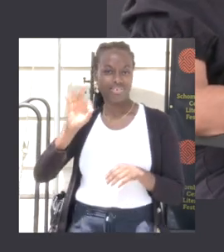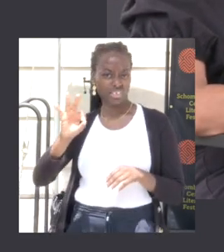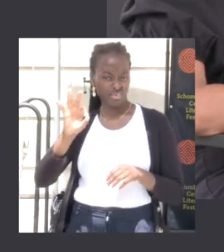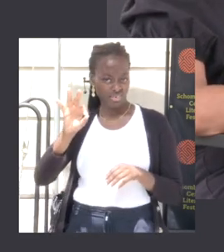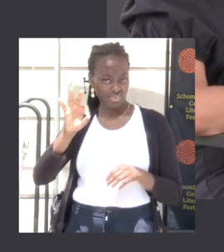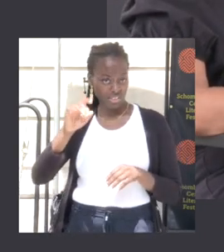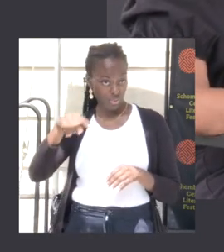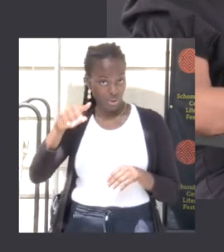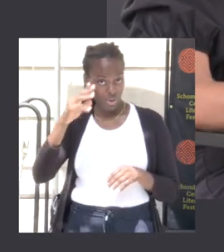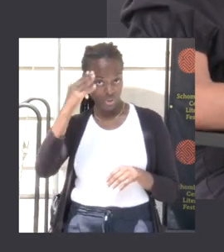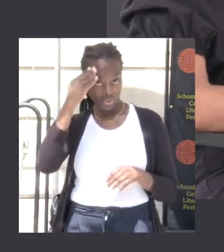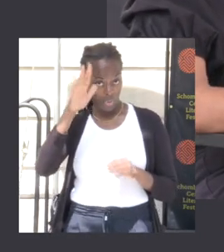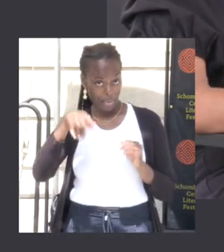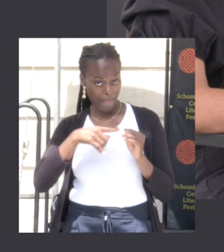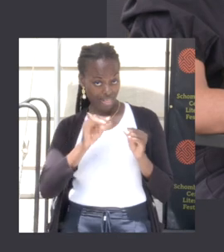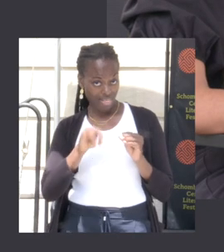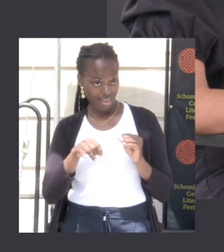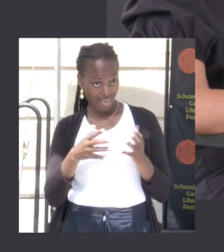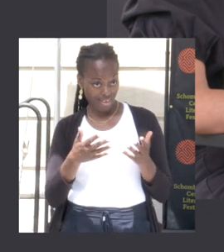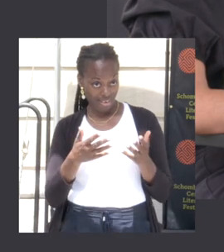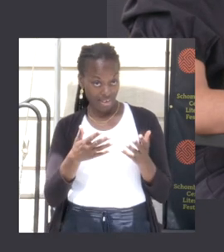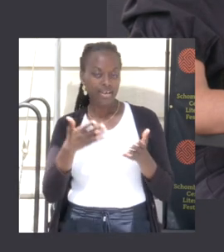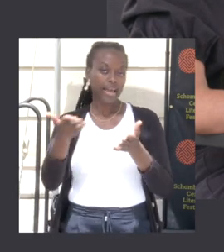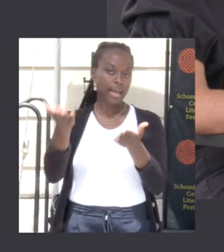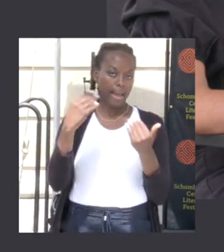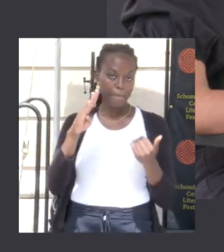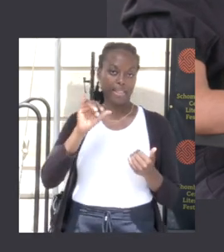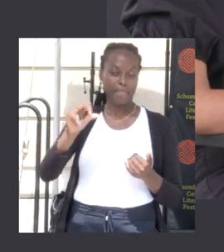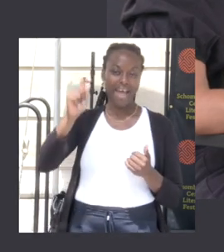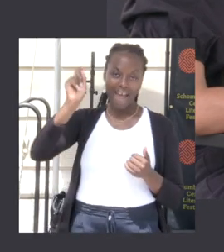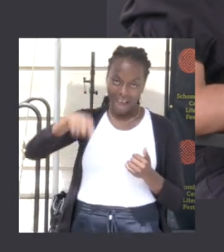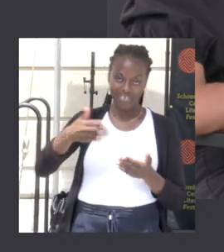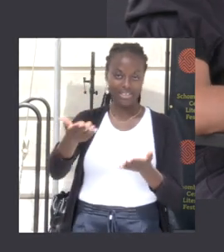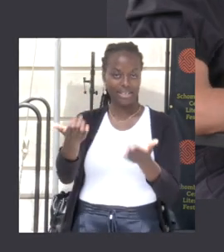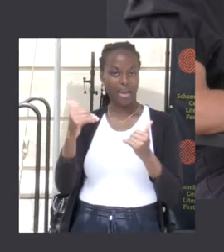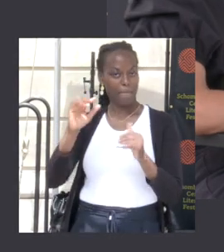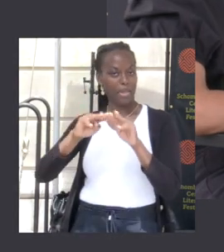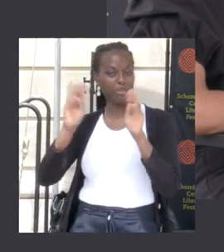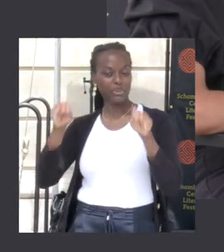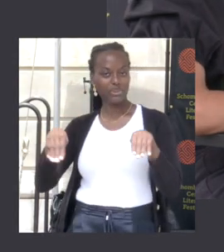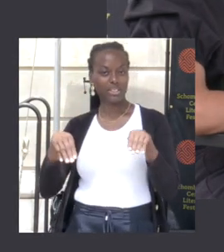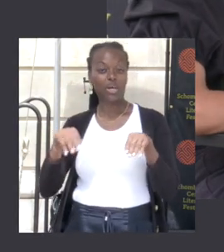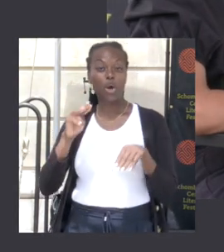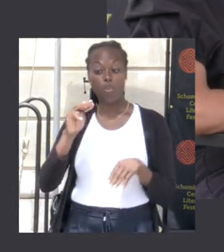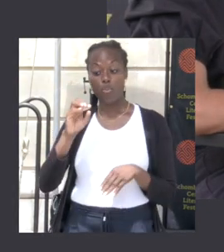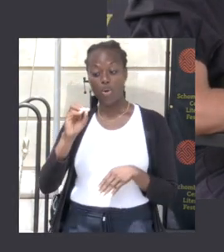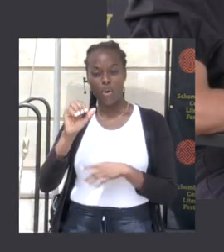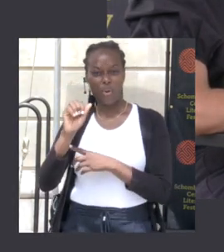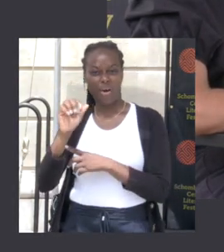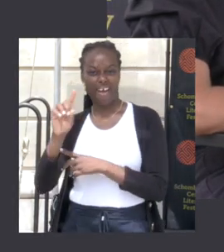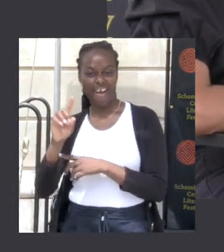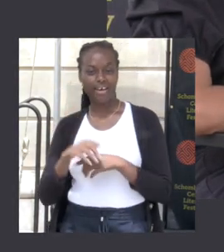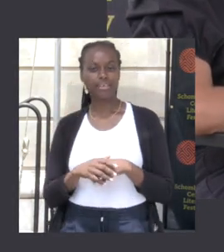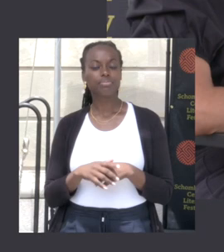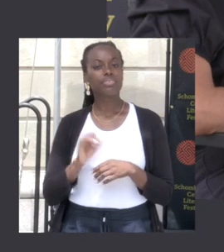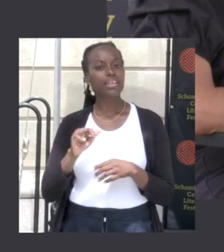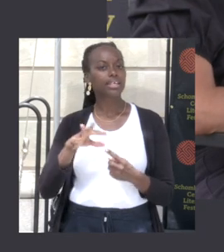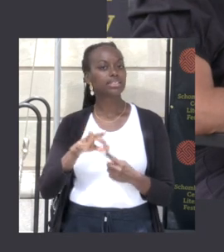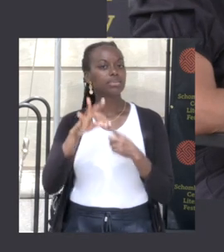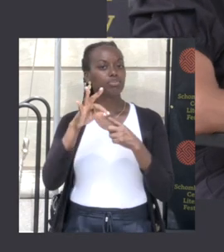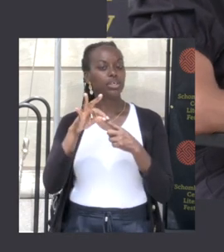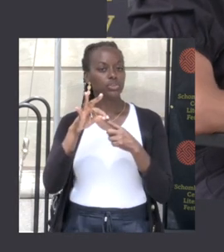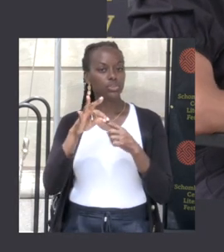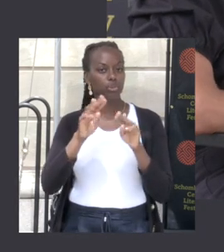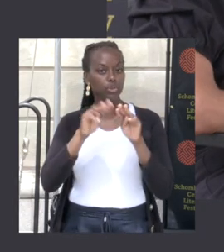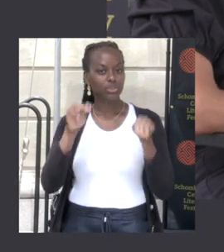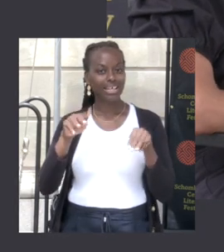MOAD? Okay, come to the Bay. Y'all have to come to MOAD. But MOAD is a special museum. Linda Harrison, the